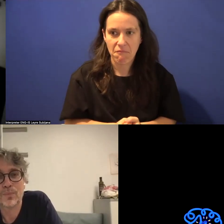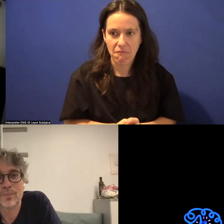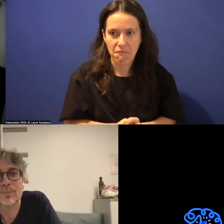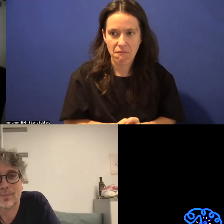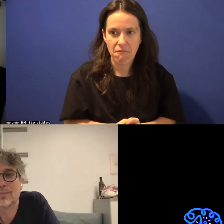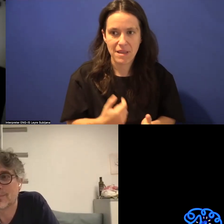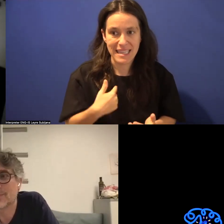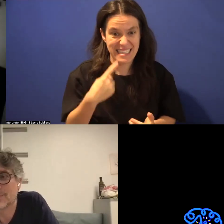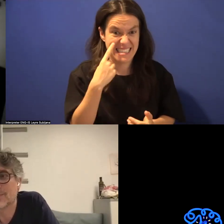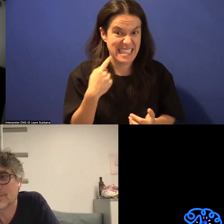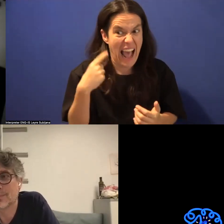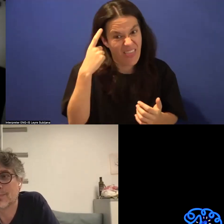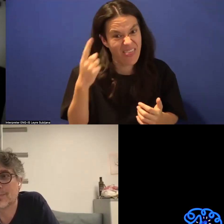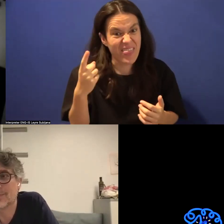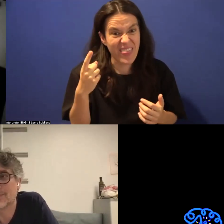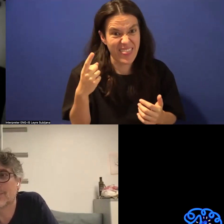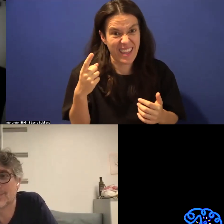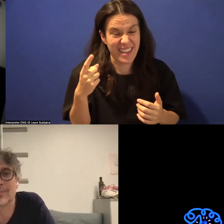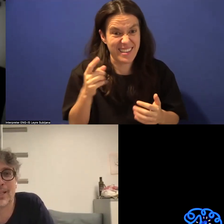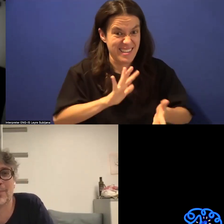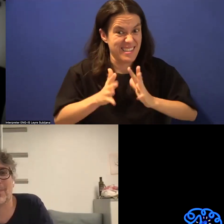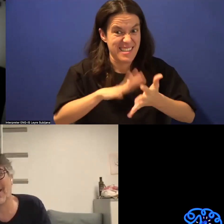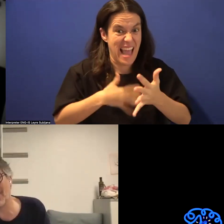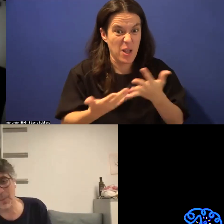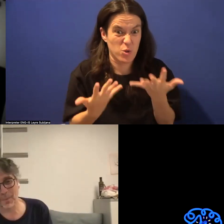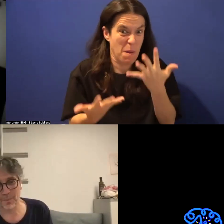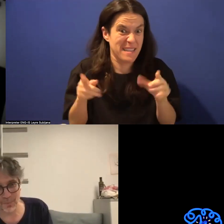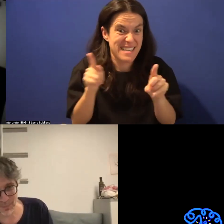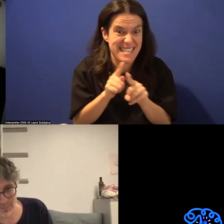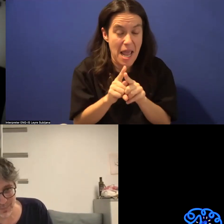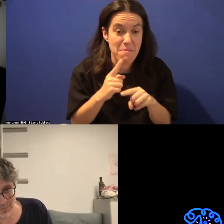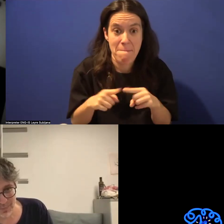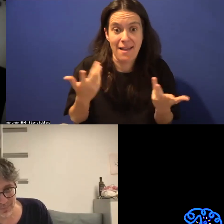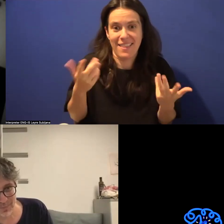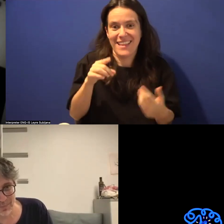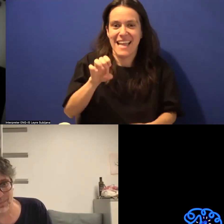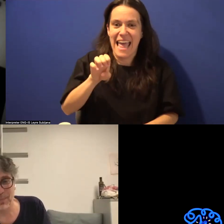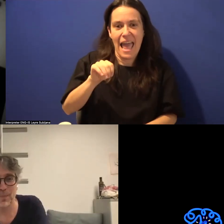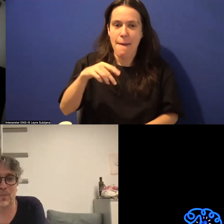thing, but it's an empirical question. Yeah, thank you. Thanks.